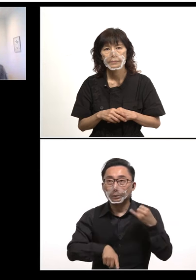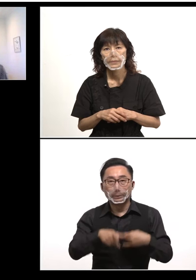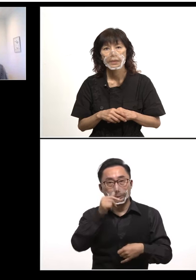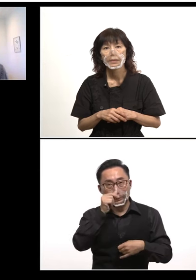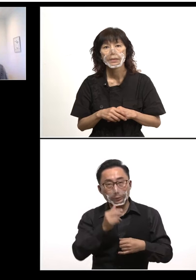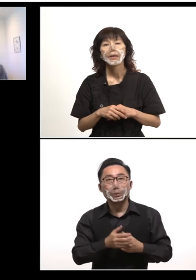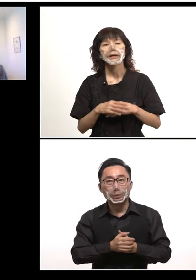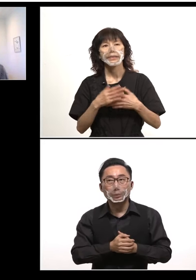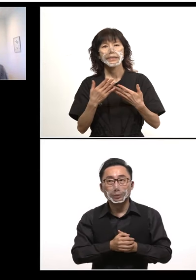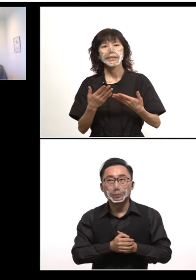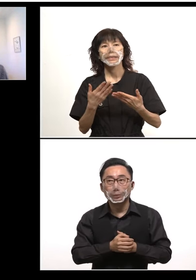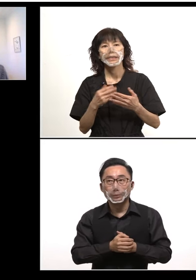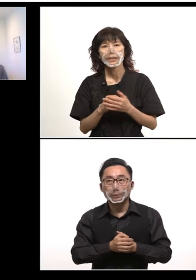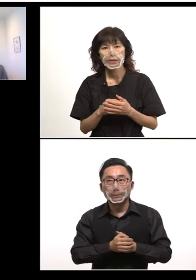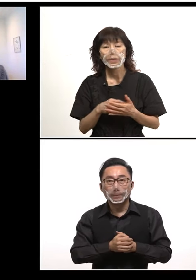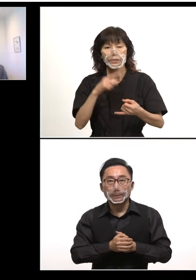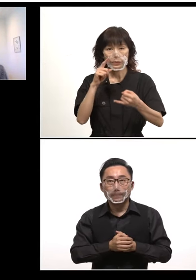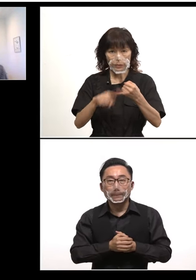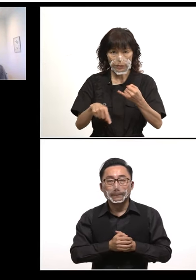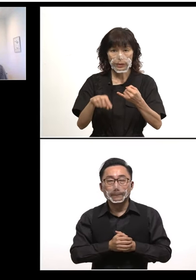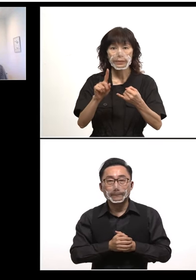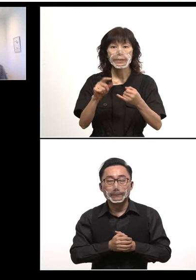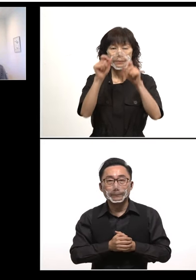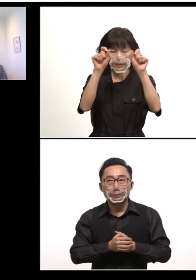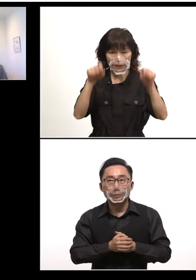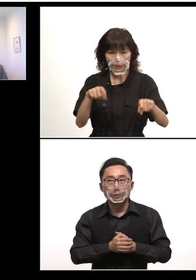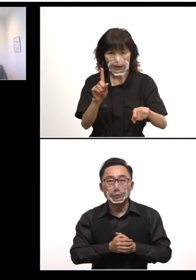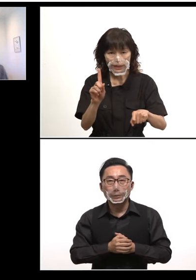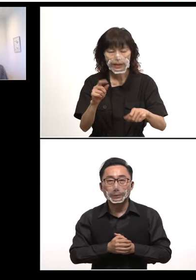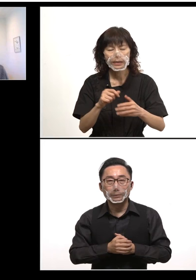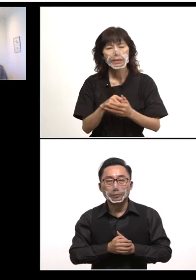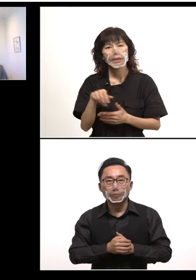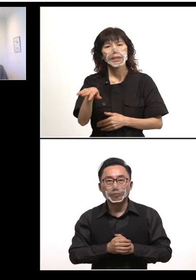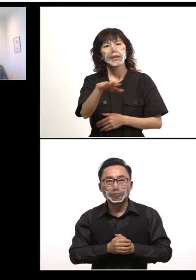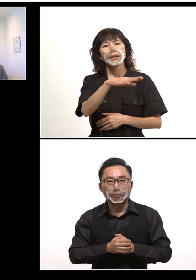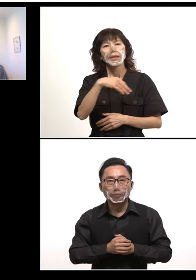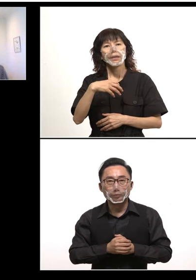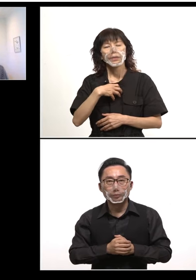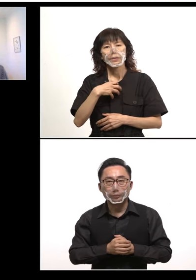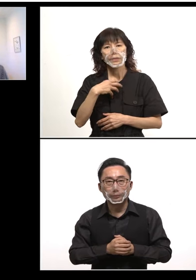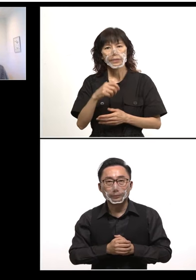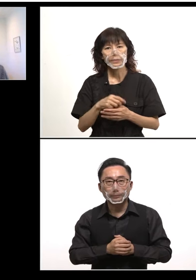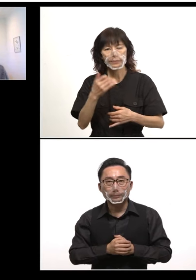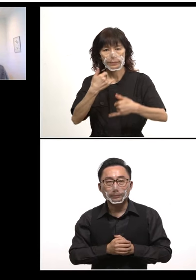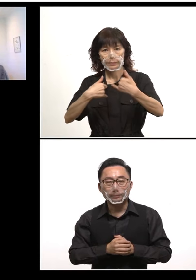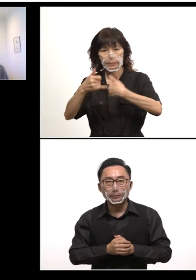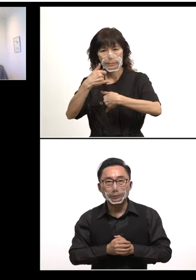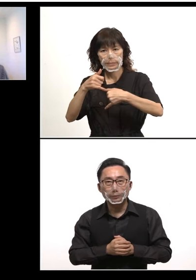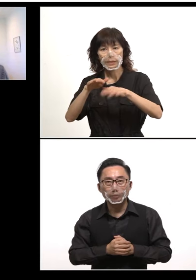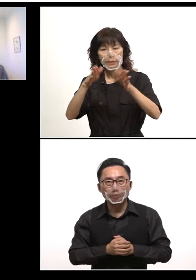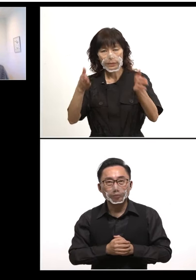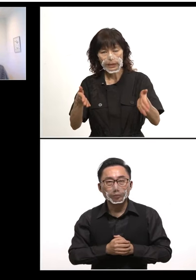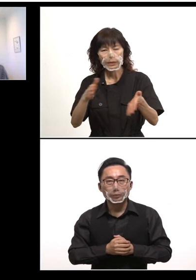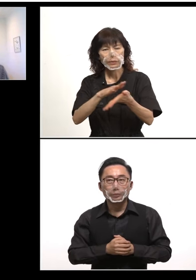the final question for everyone is, why do you think theater and drama has the ability to achieve the goal of